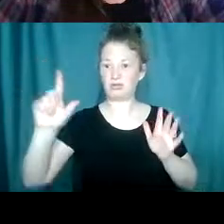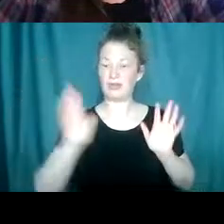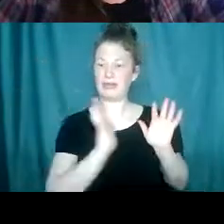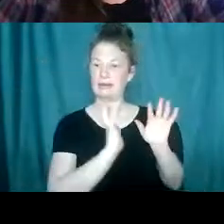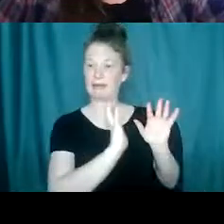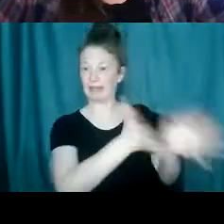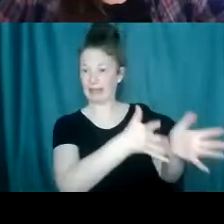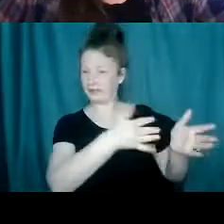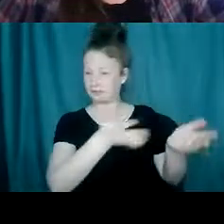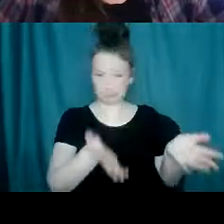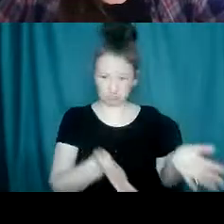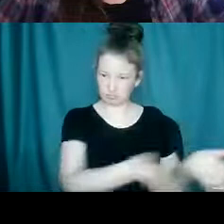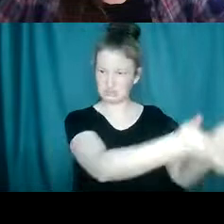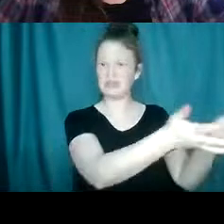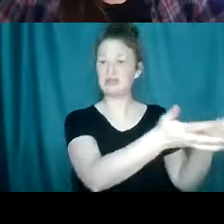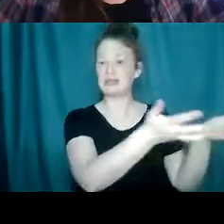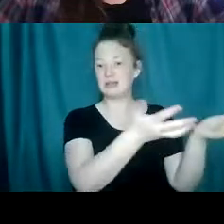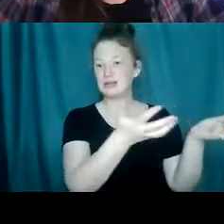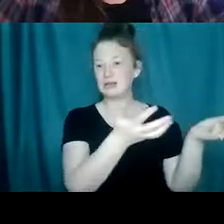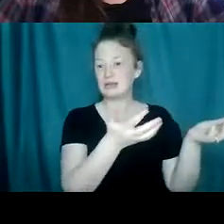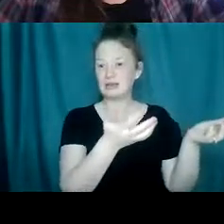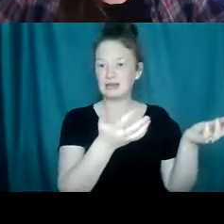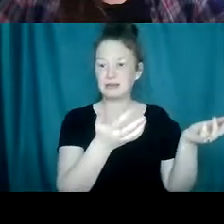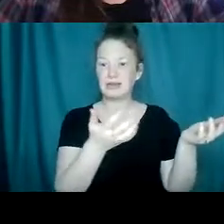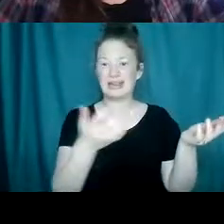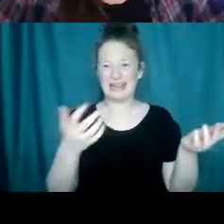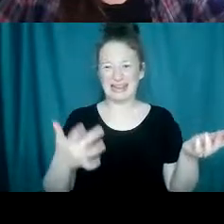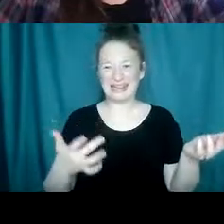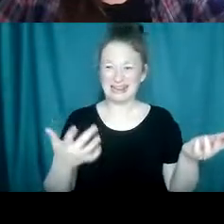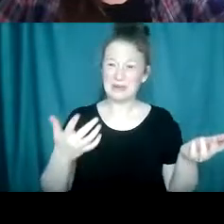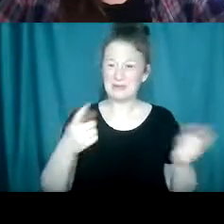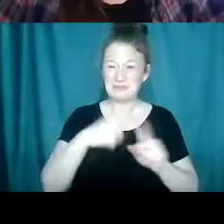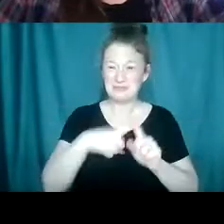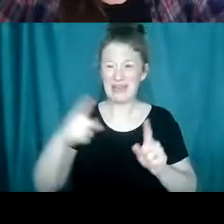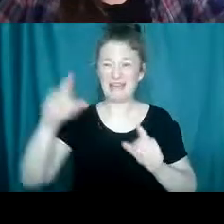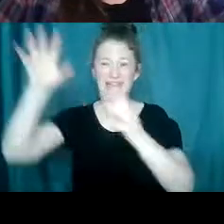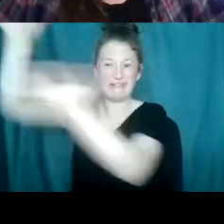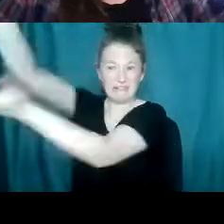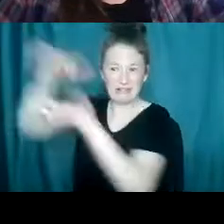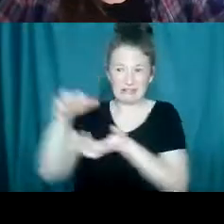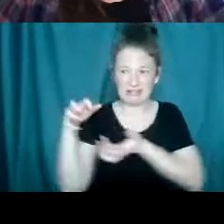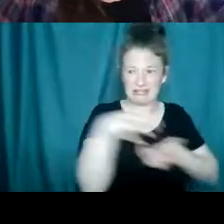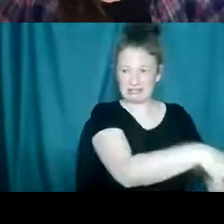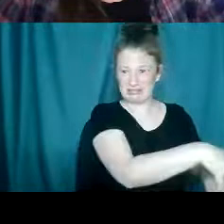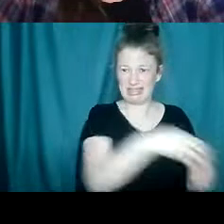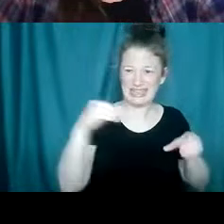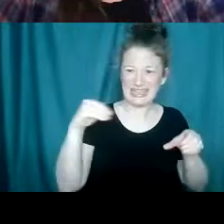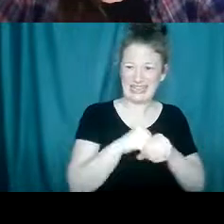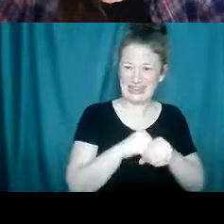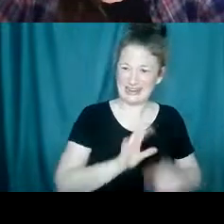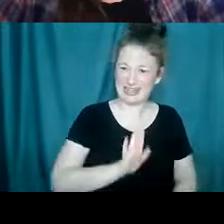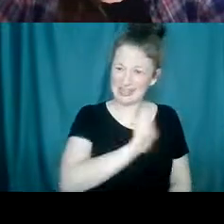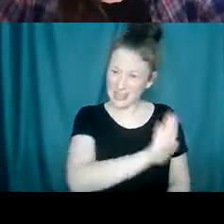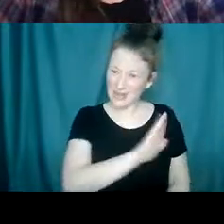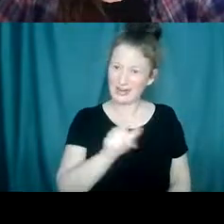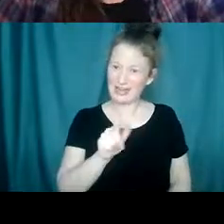and it just feels better than, you know, coming back to the same land and then putting more stuff into it and then having to monitor